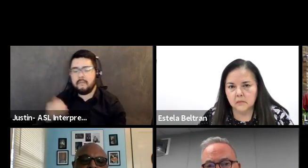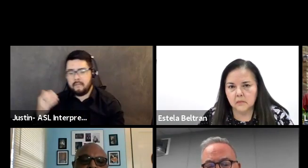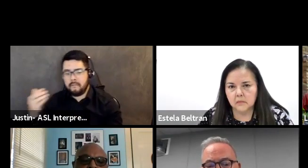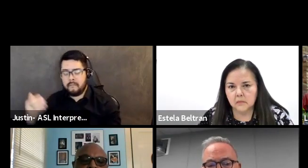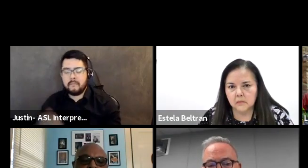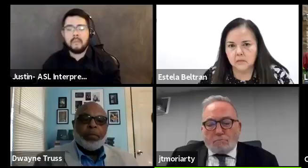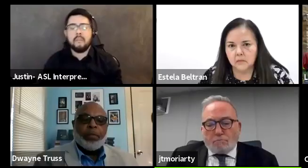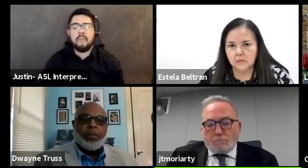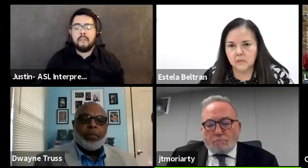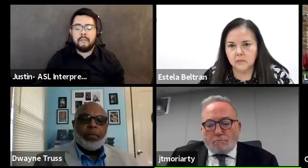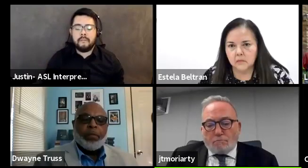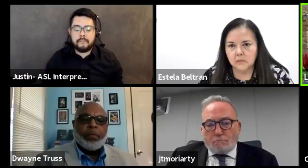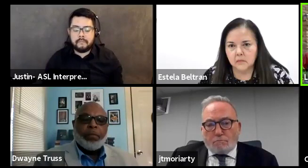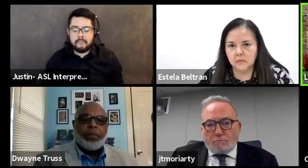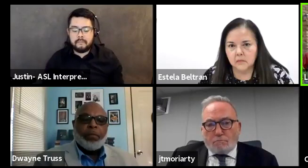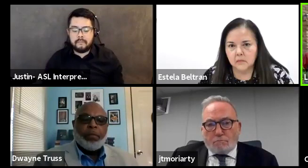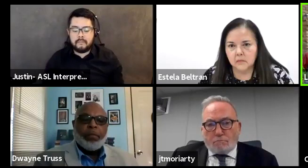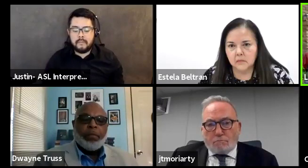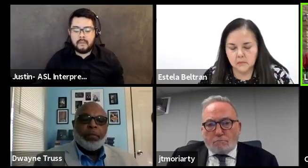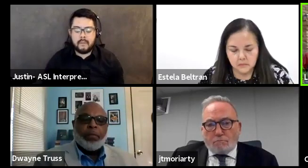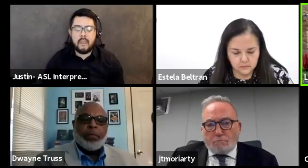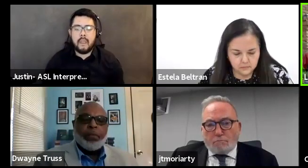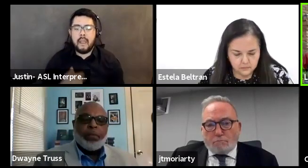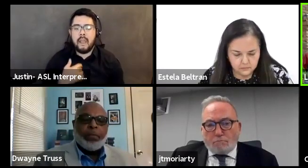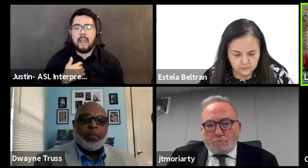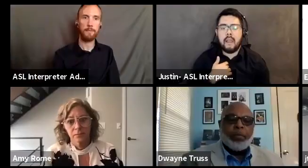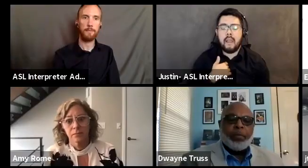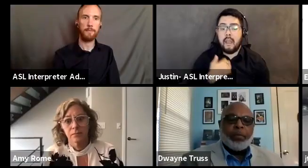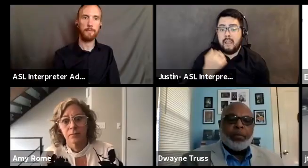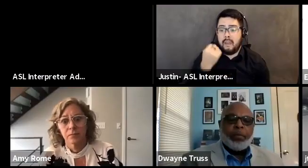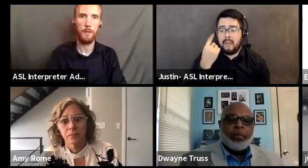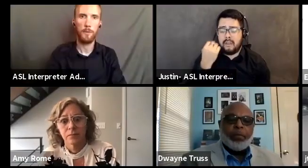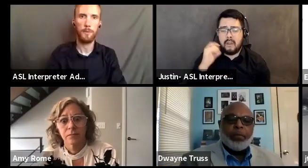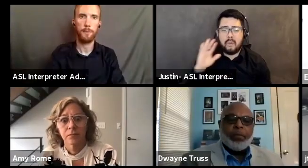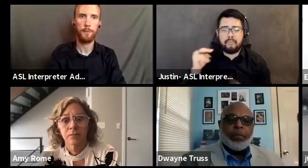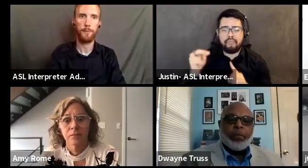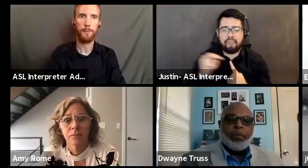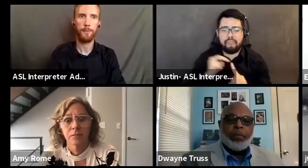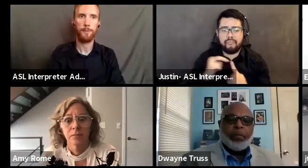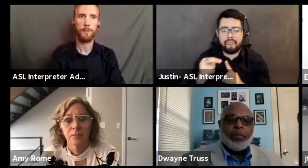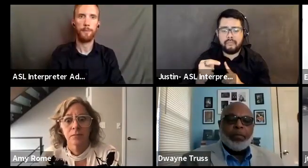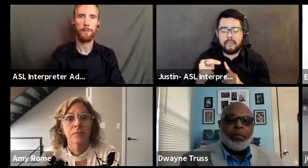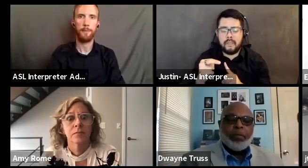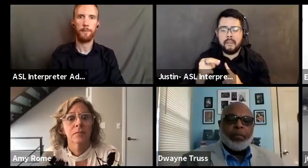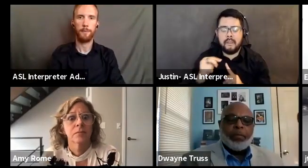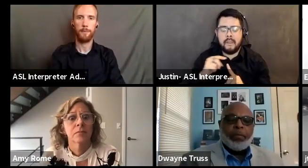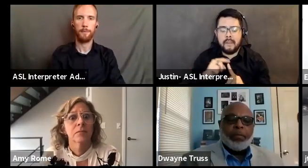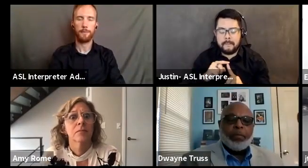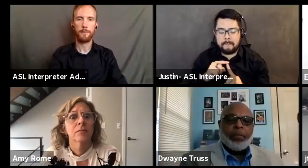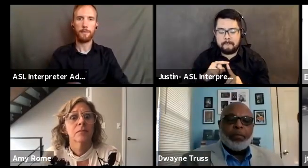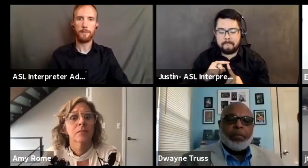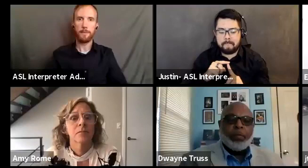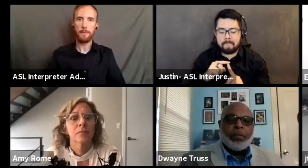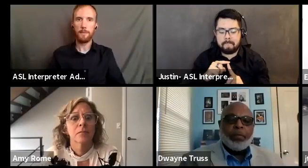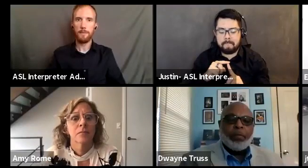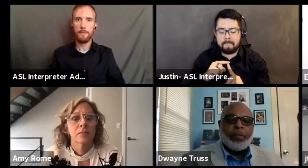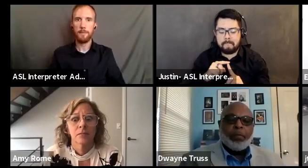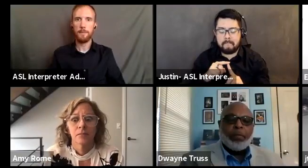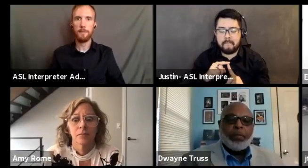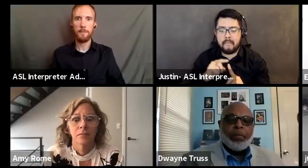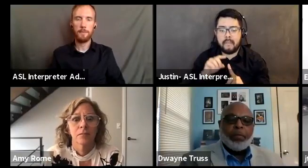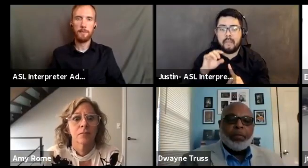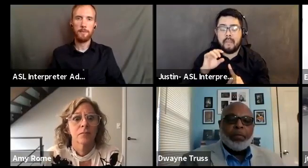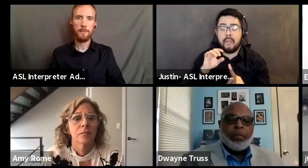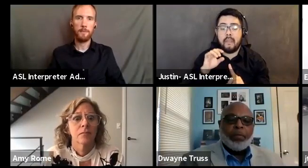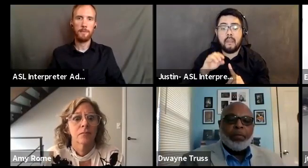i understand you know i um your point of view regarding that the negative